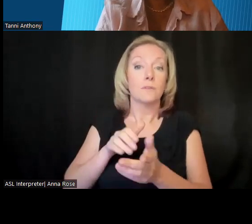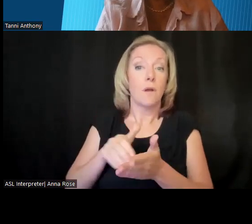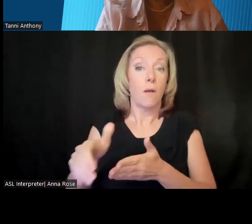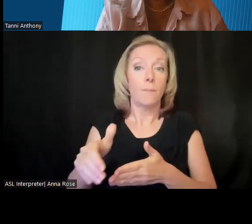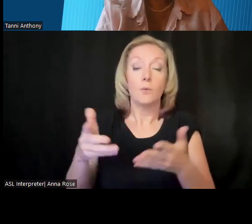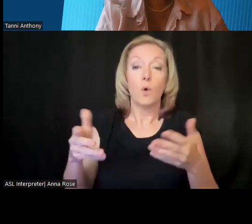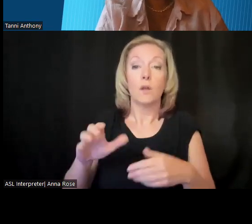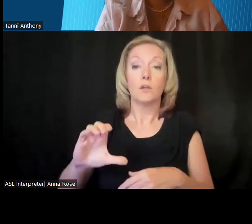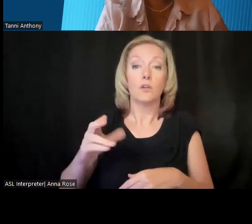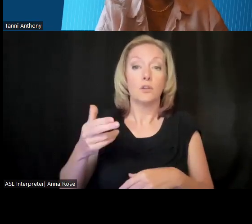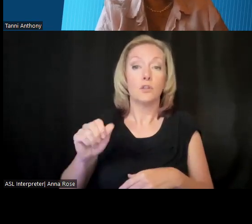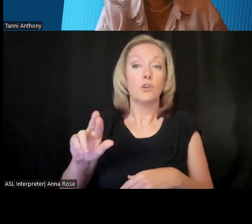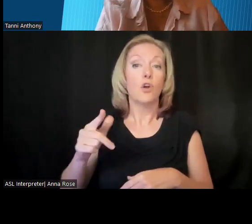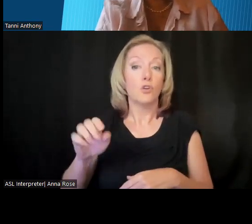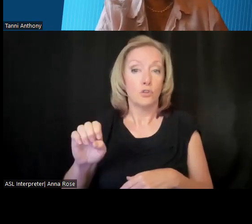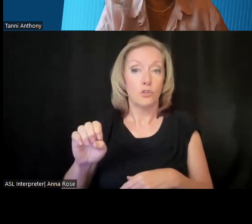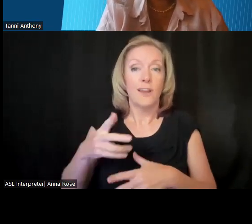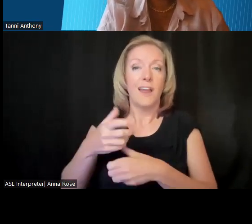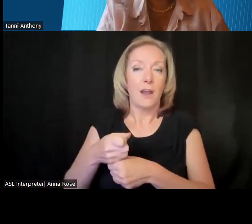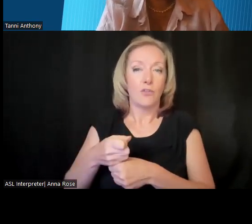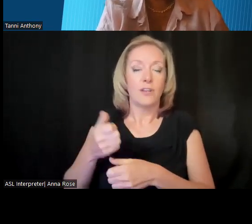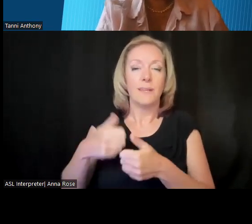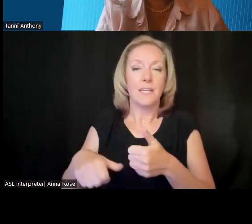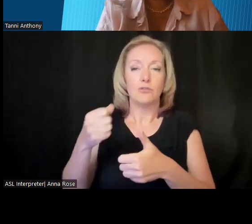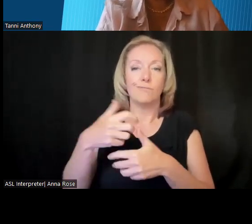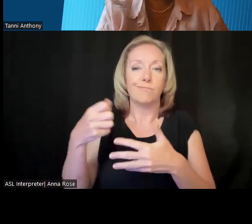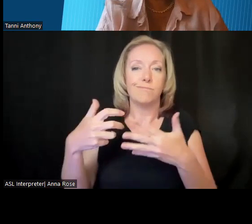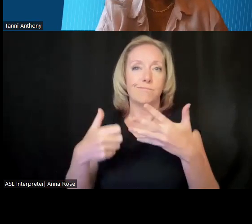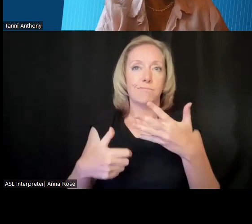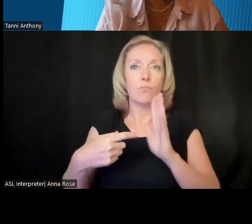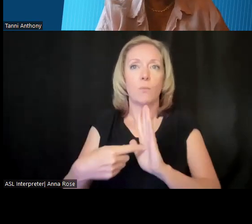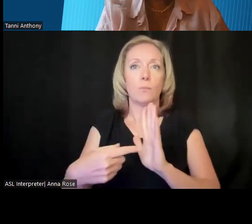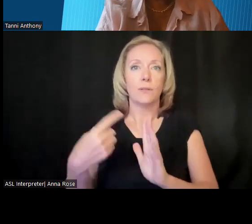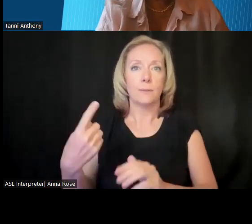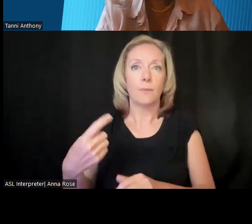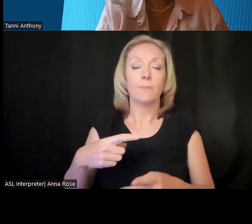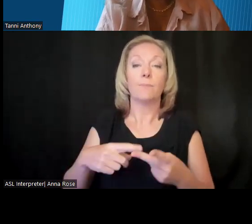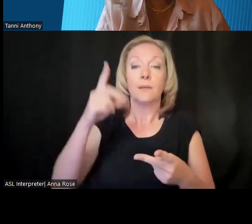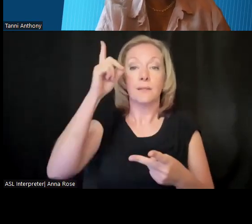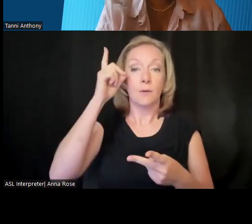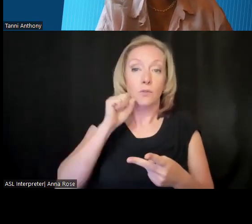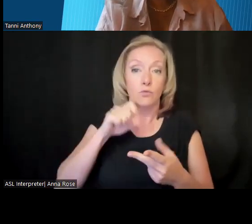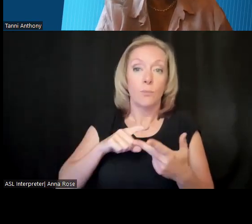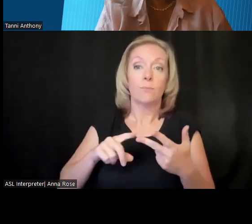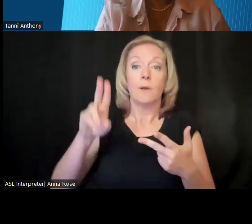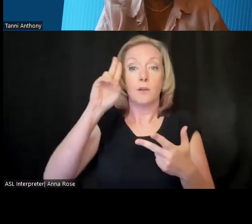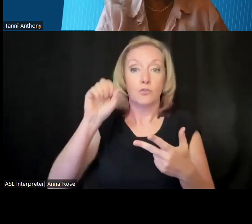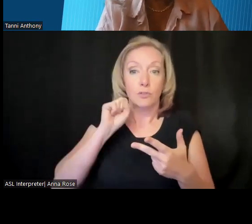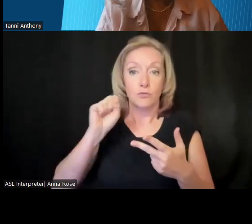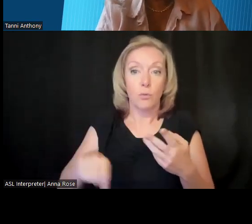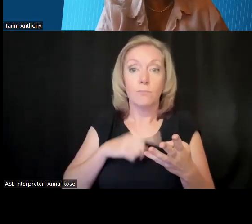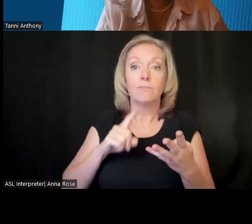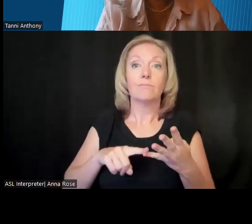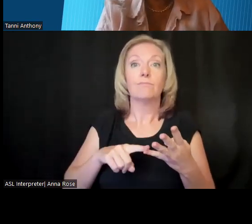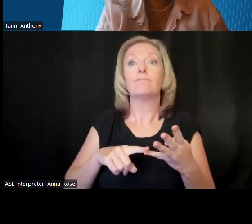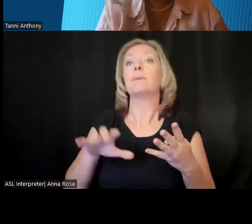would be CHARGE, which is actually an acronym. Each one of those letters stands for something. Down syndrome, Usher syndrome, and then here